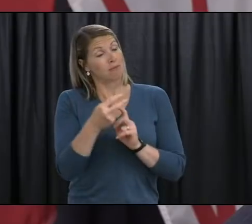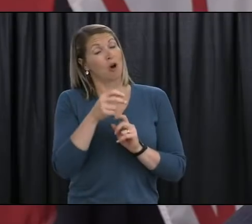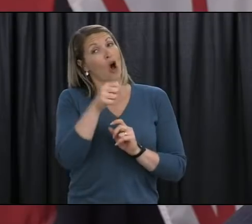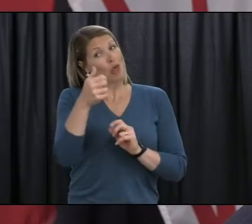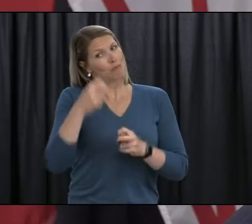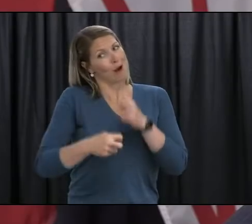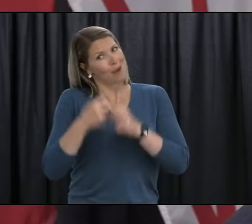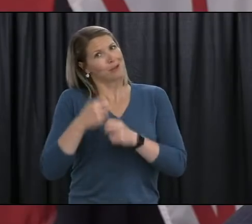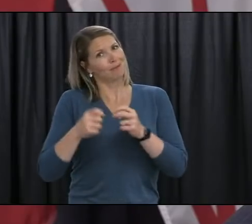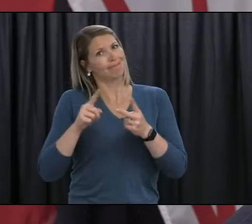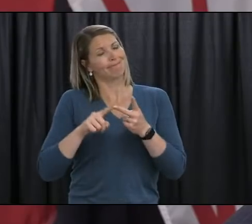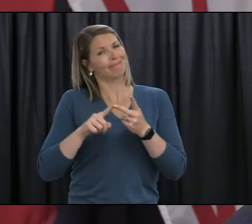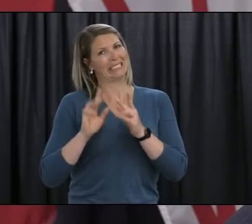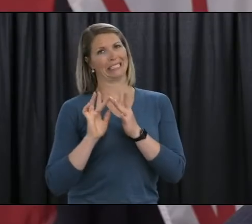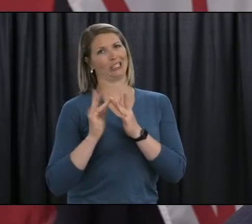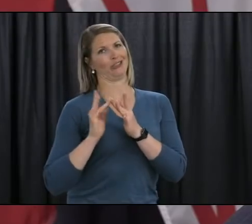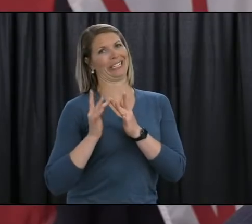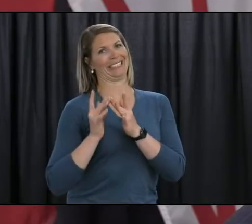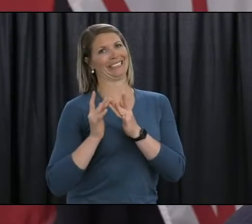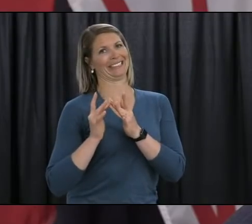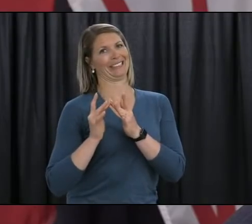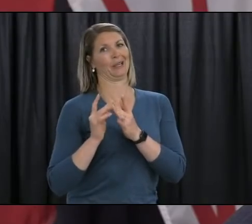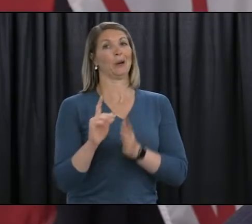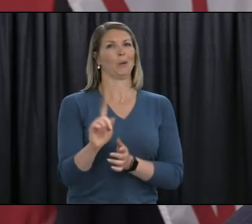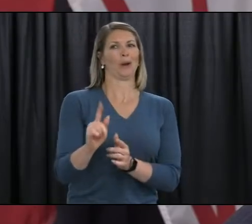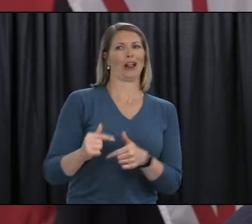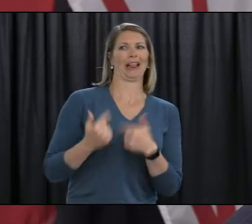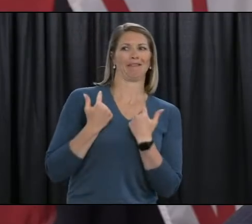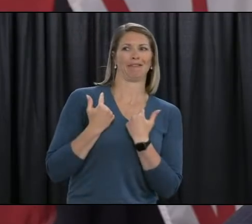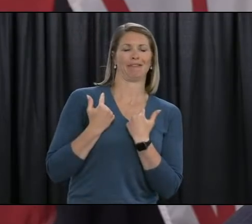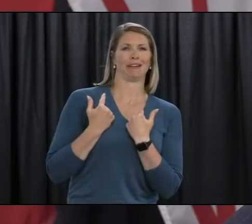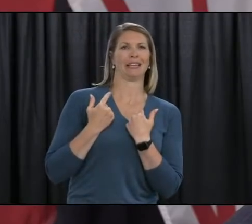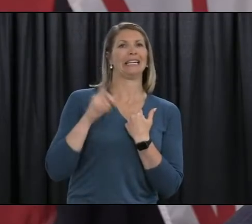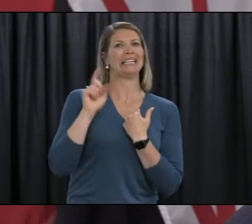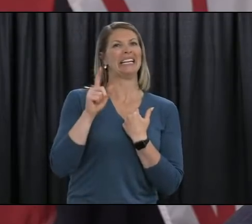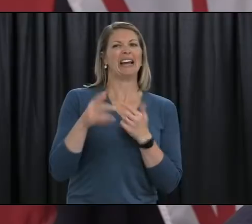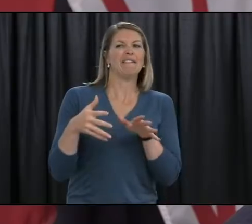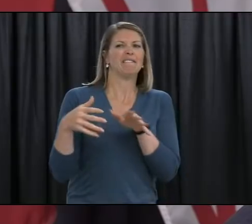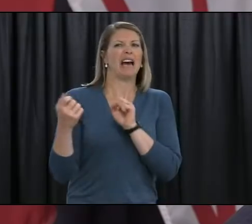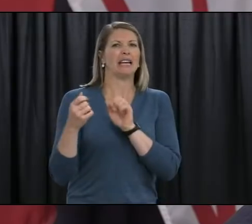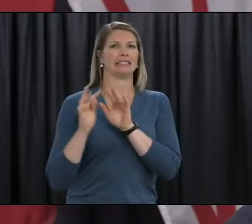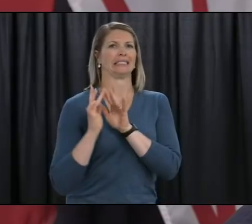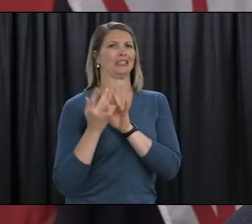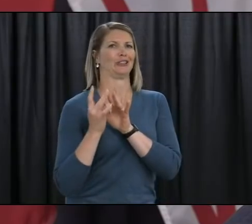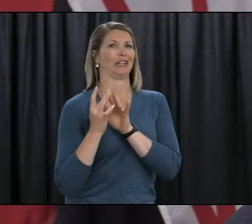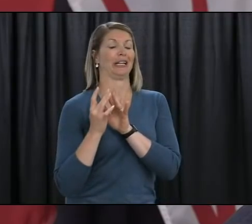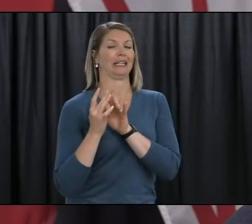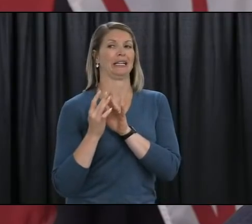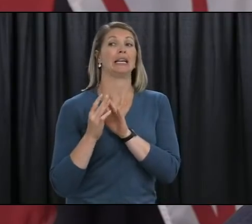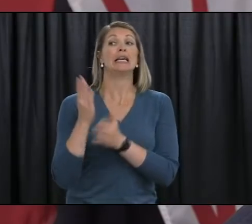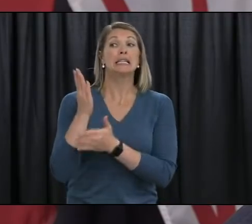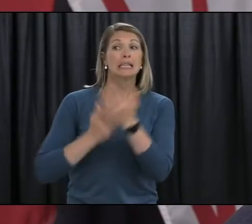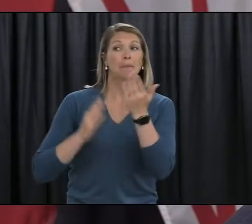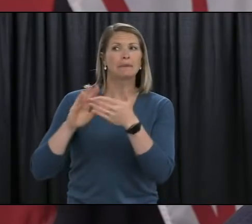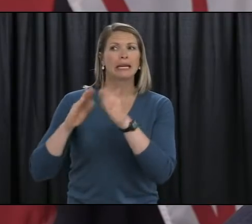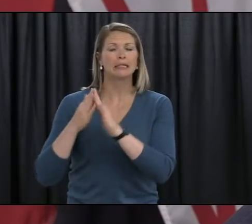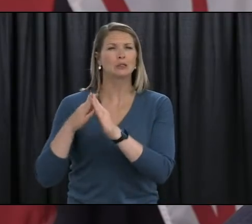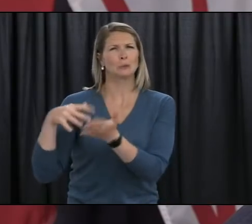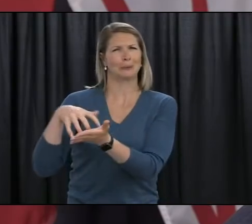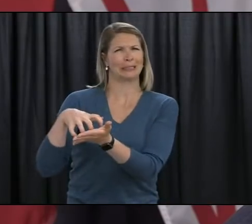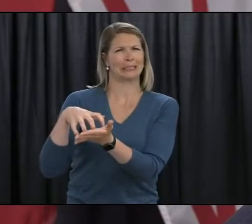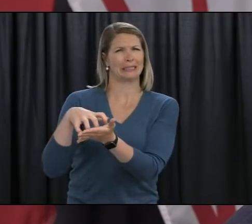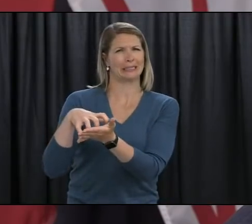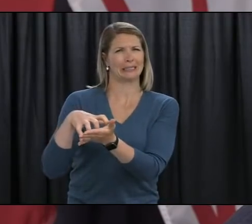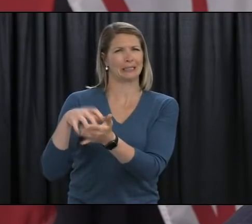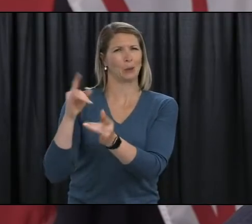with the federal government, how we make sure we can, get speeds up, get the capacity up for access to broadband.